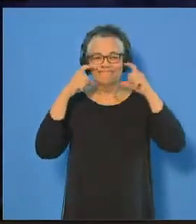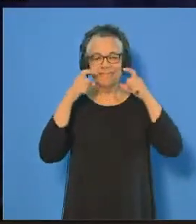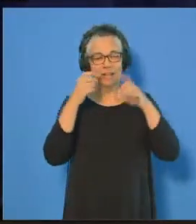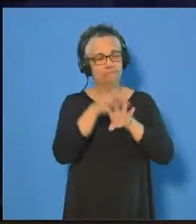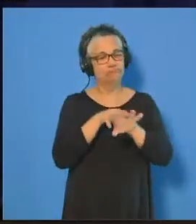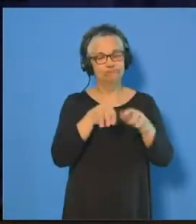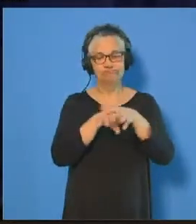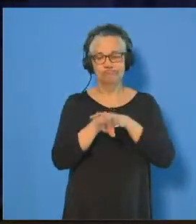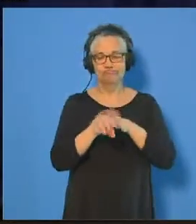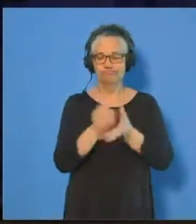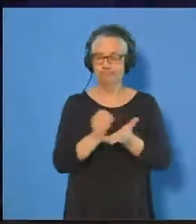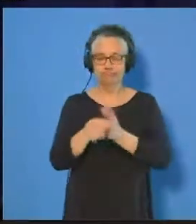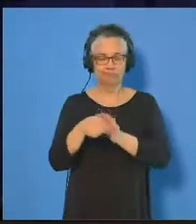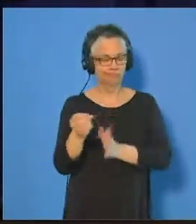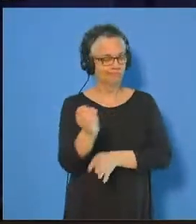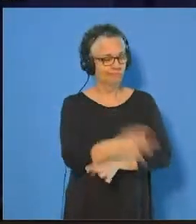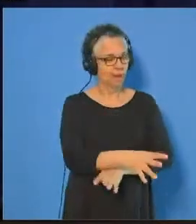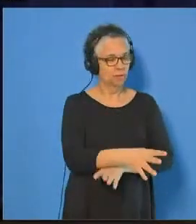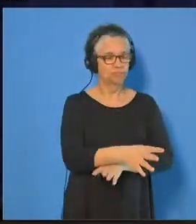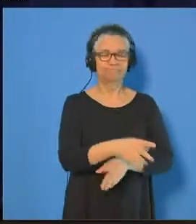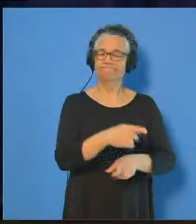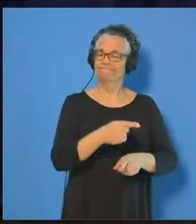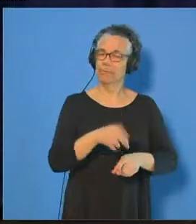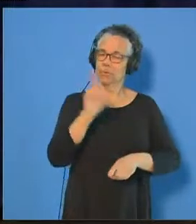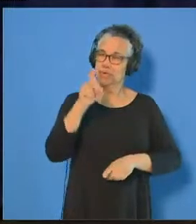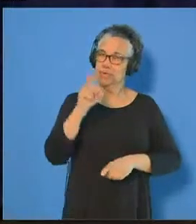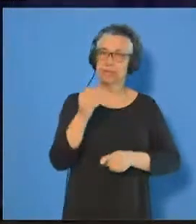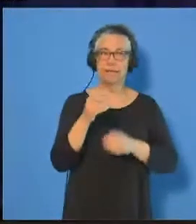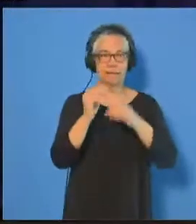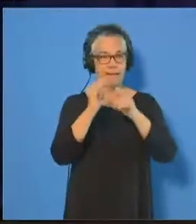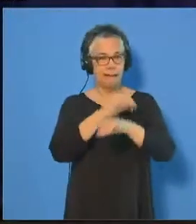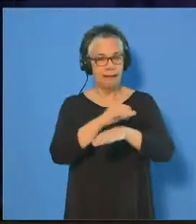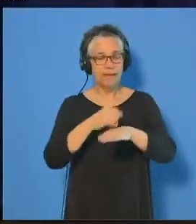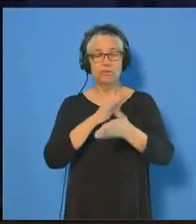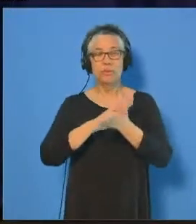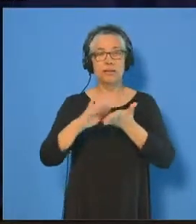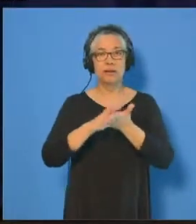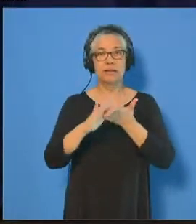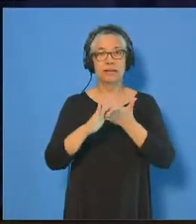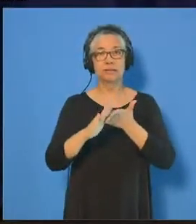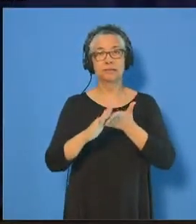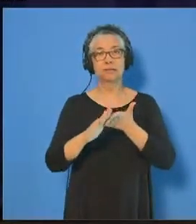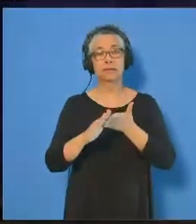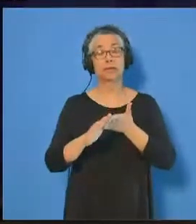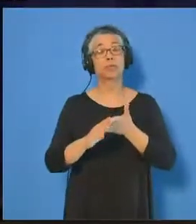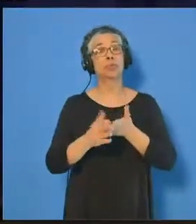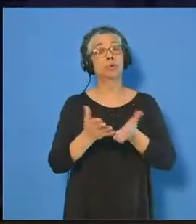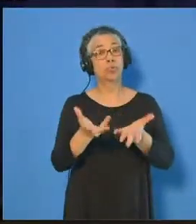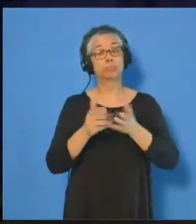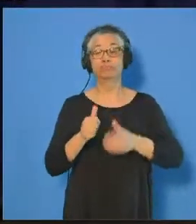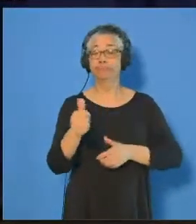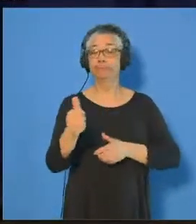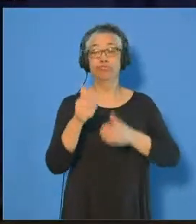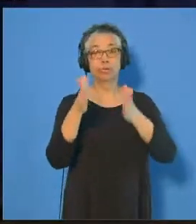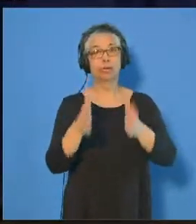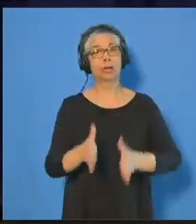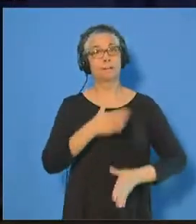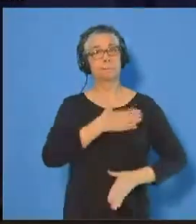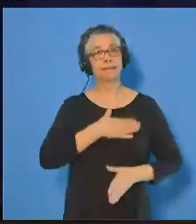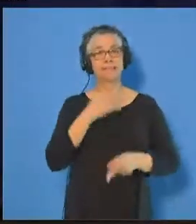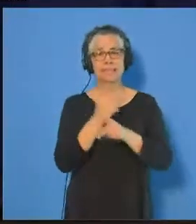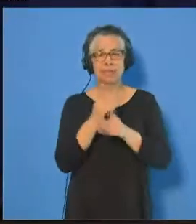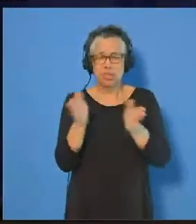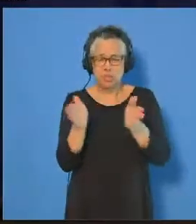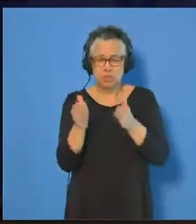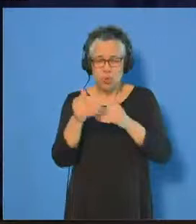gloves. We want to ensure that we keep our island clean, so we are ensuring commuters to keep a small waste bag in their